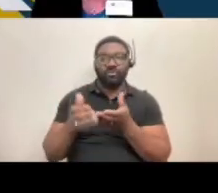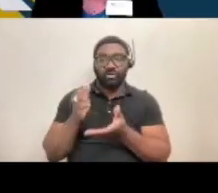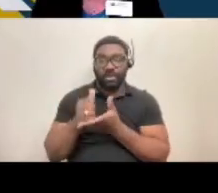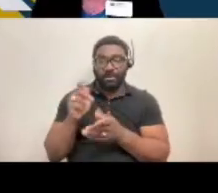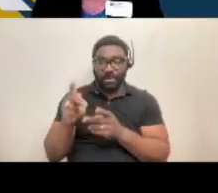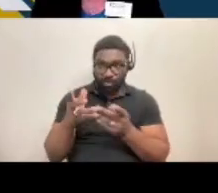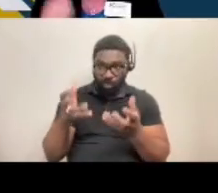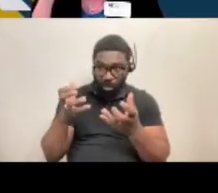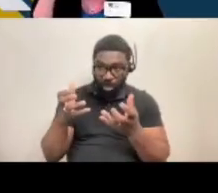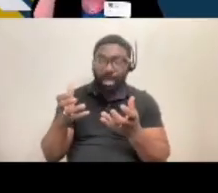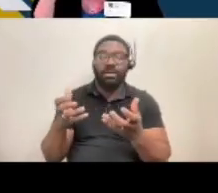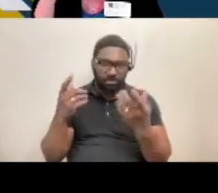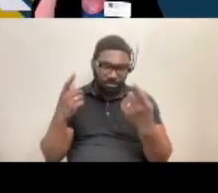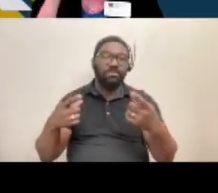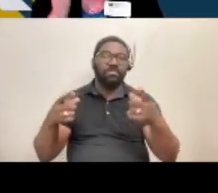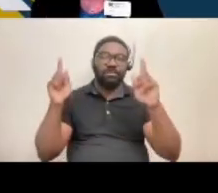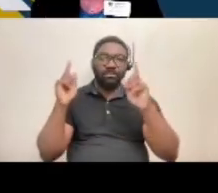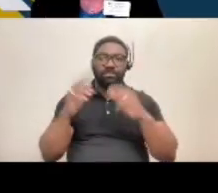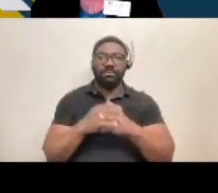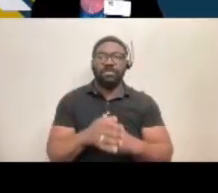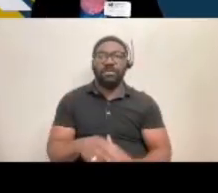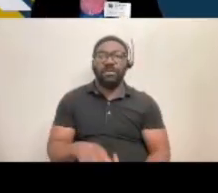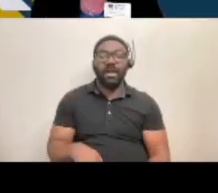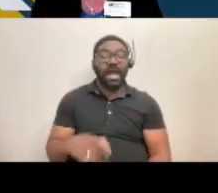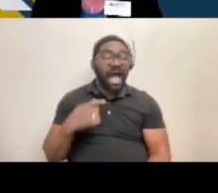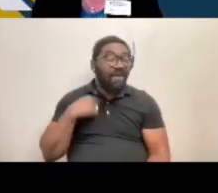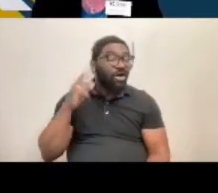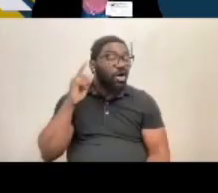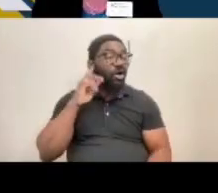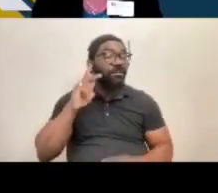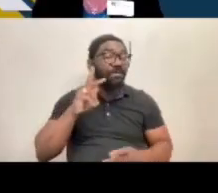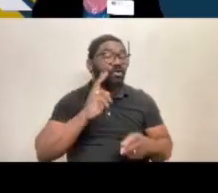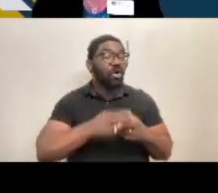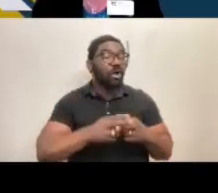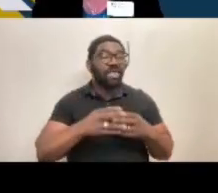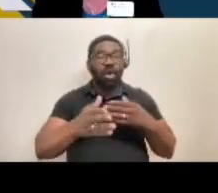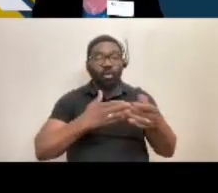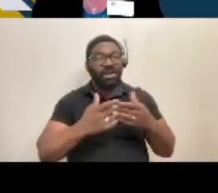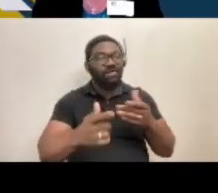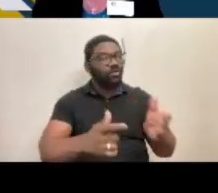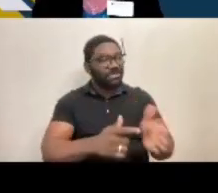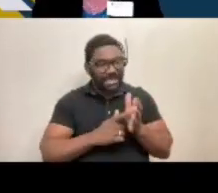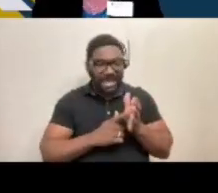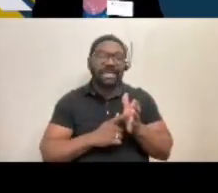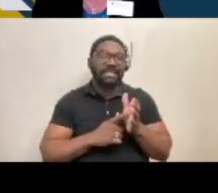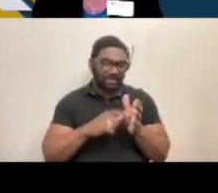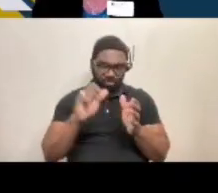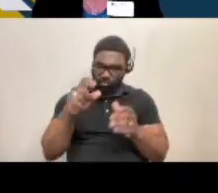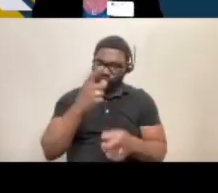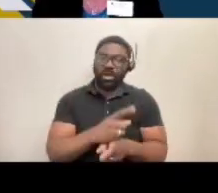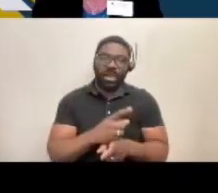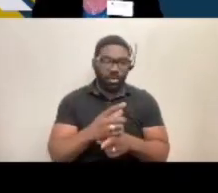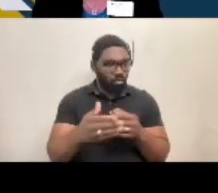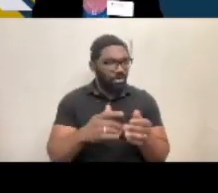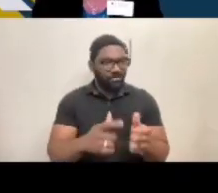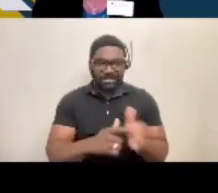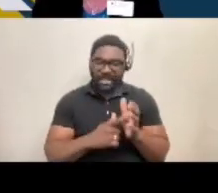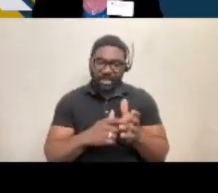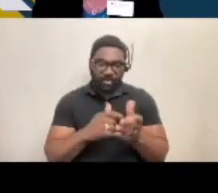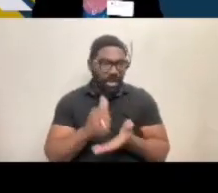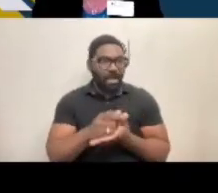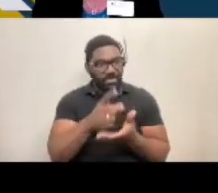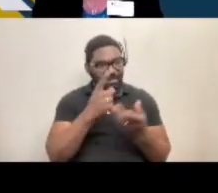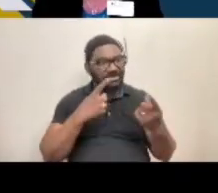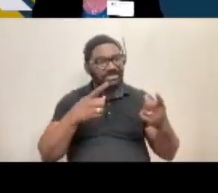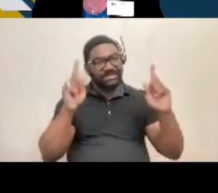Absolutely. I've heard it being called the whatever it takes mentality. Whatever needs are around, we're gonna do that so people can succeed. That's awesome.